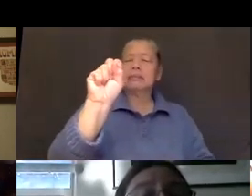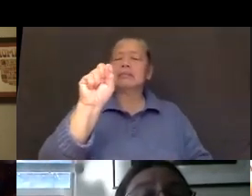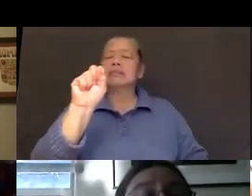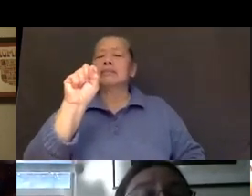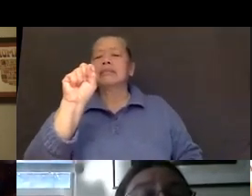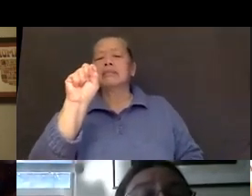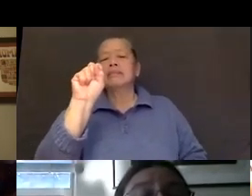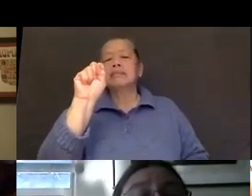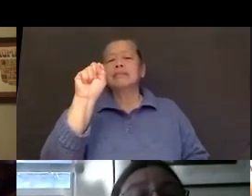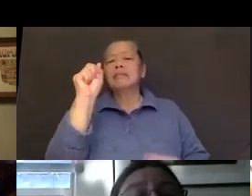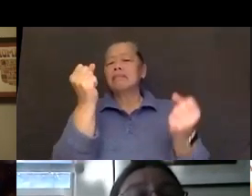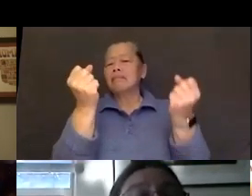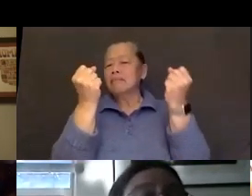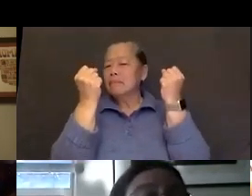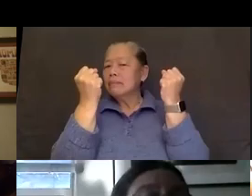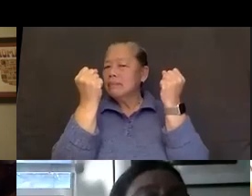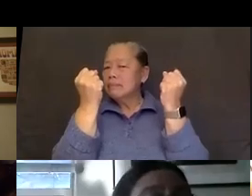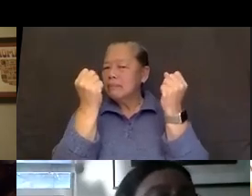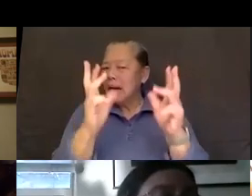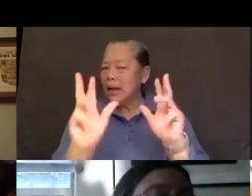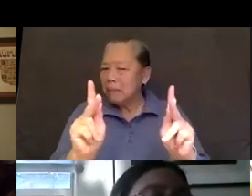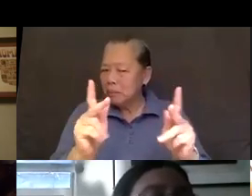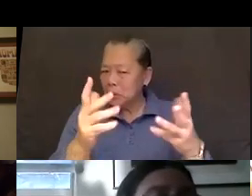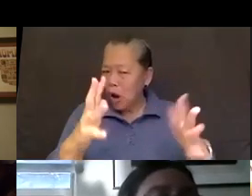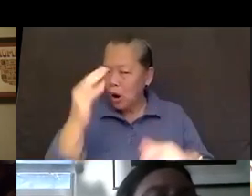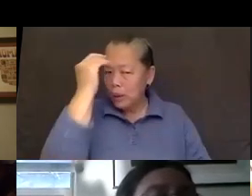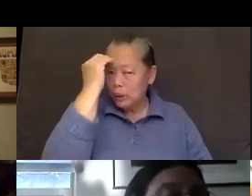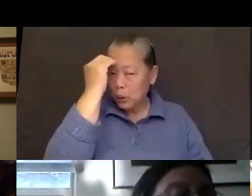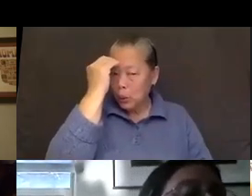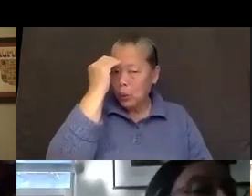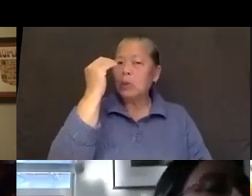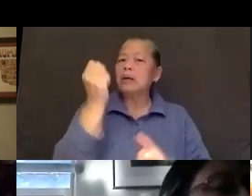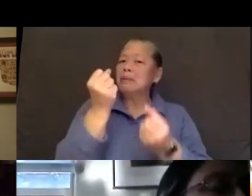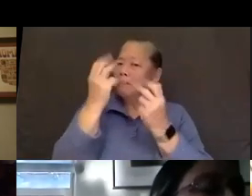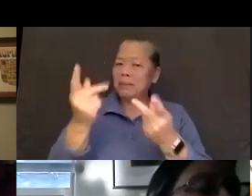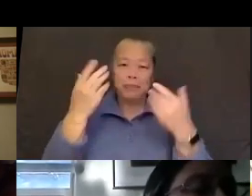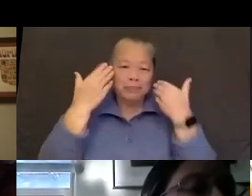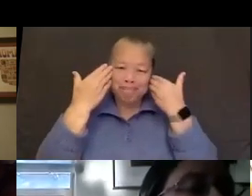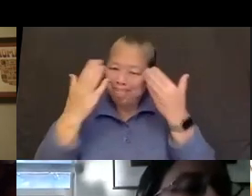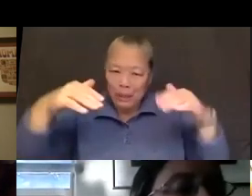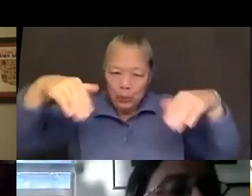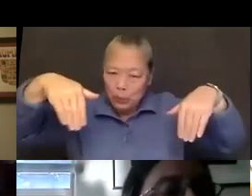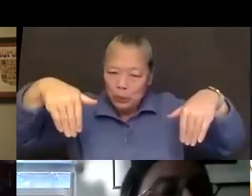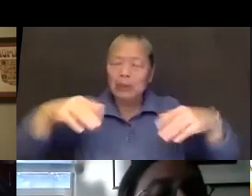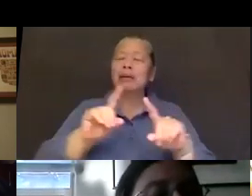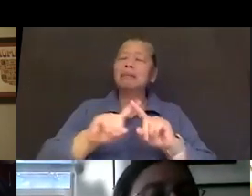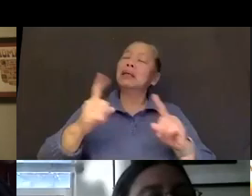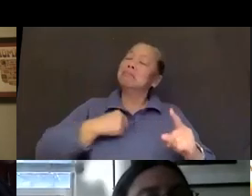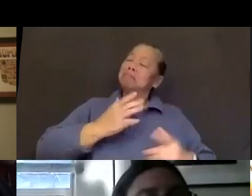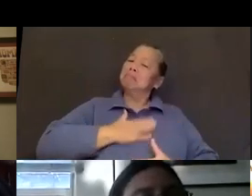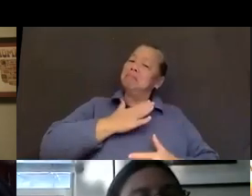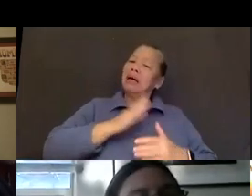many that I know, many that I do not know, but I'm glad that you are all joining us tonight.